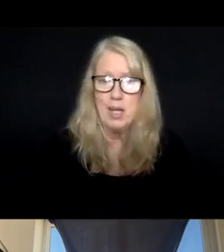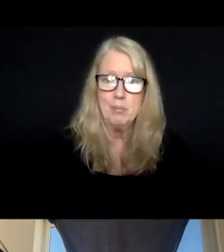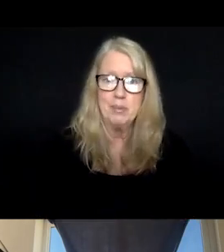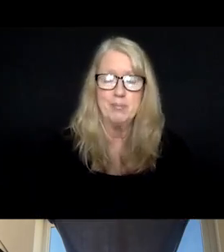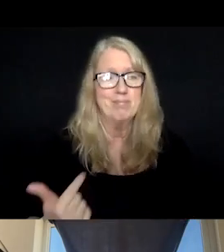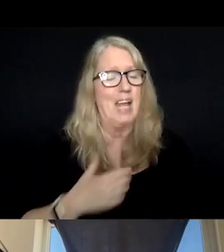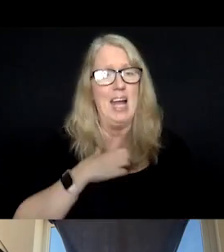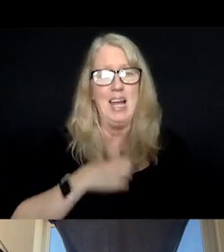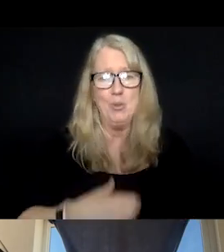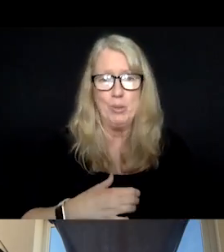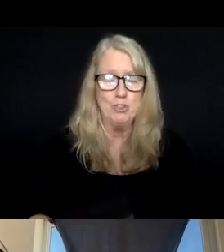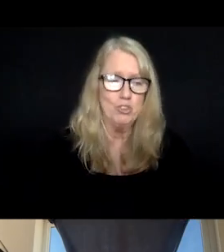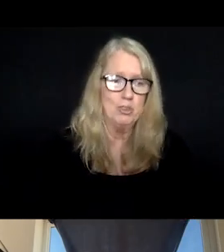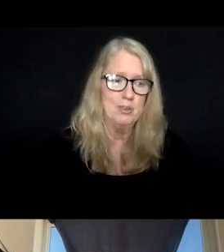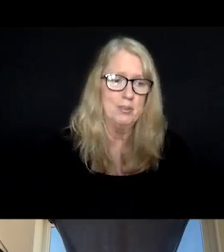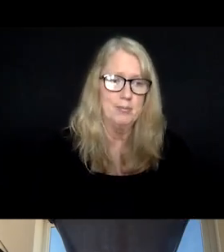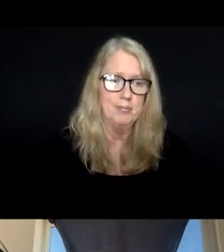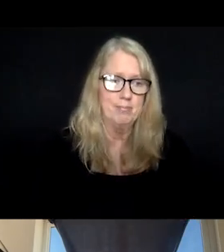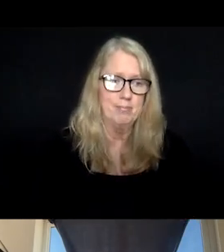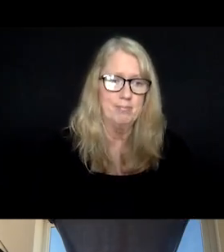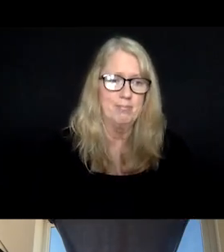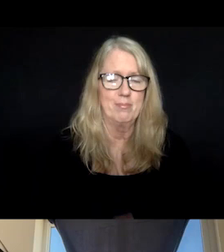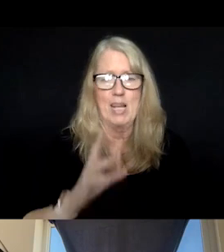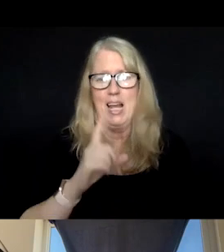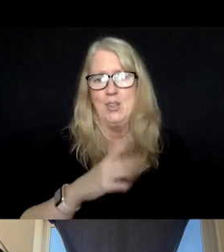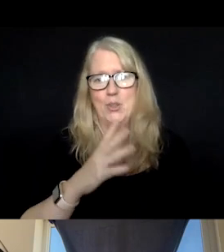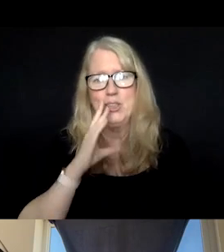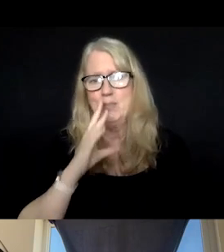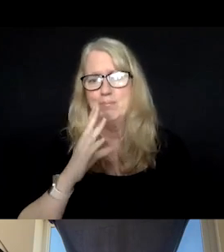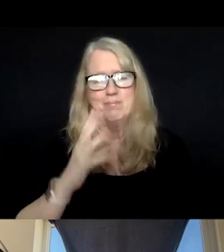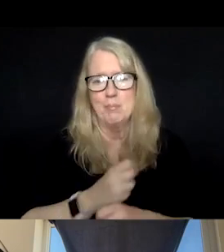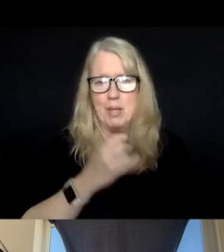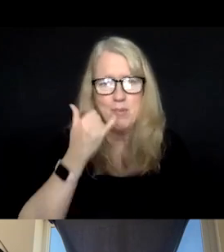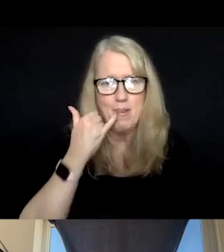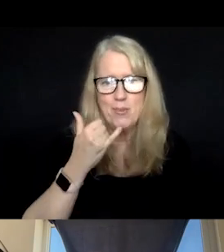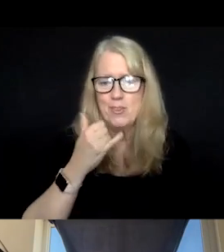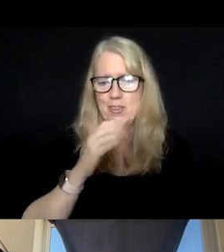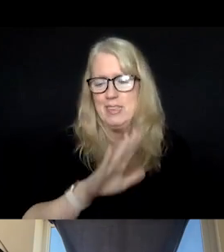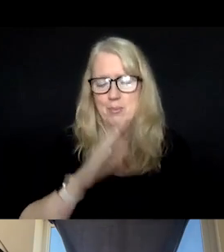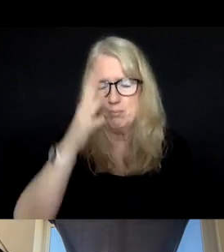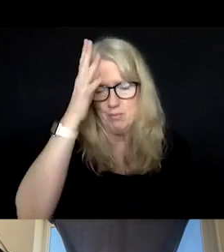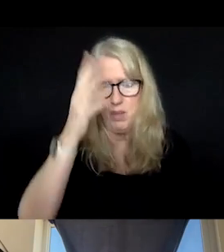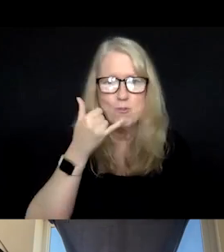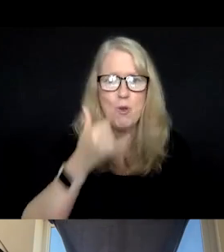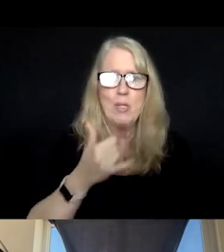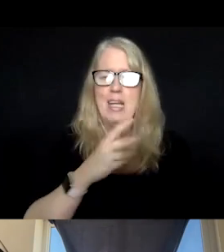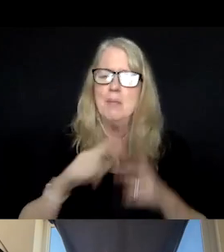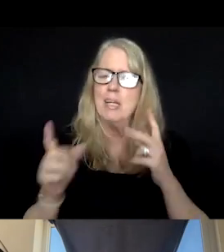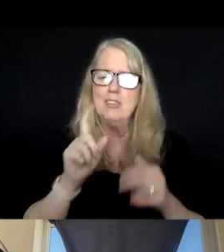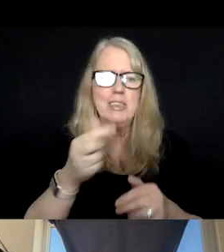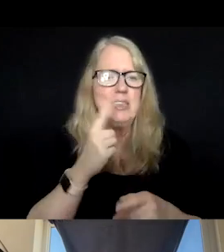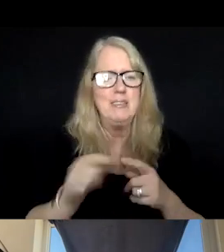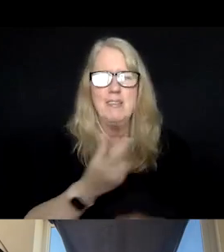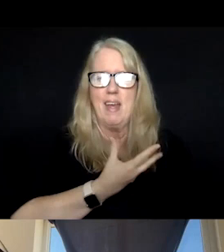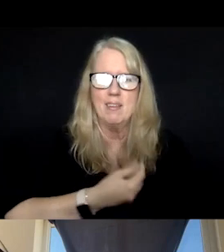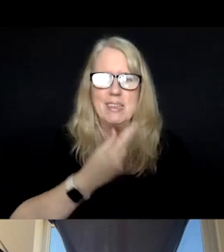I wish that I could just mute my father's phone, but that aside from that, that he really just needs that care, that support, somebody to sit